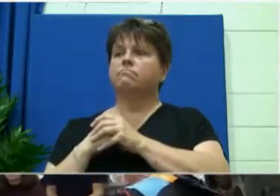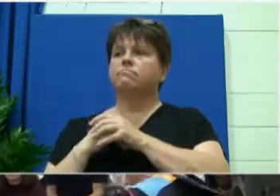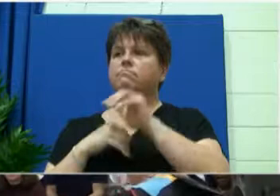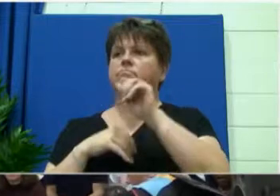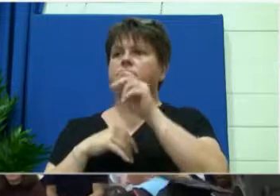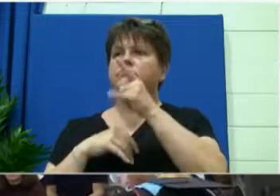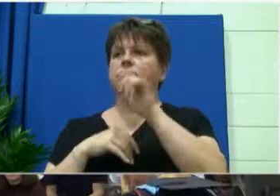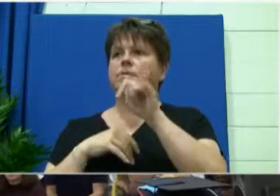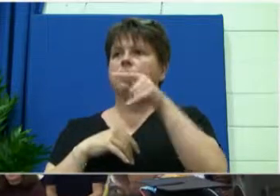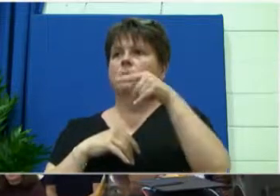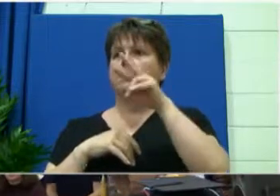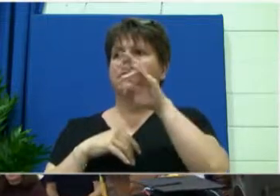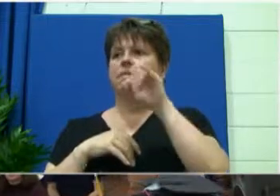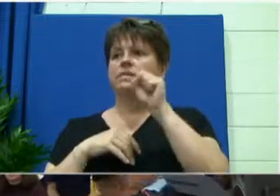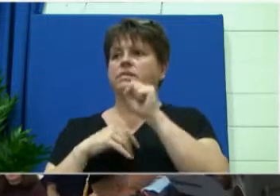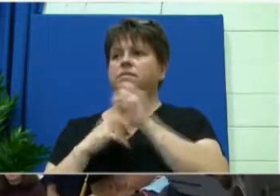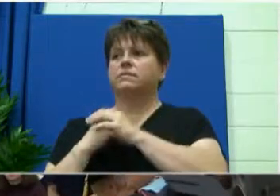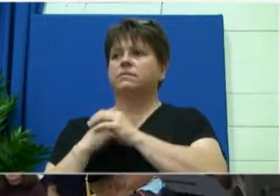Ashley Purvis.